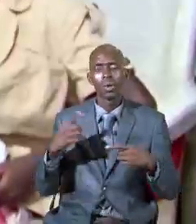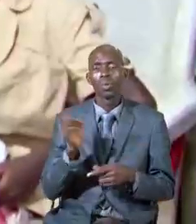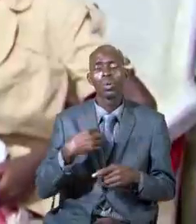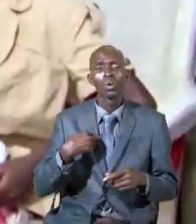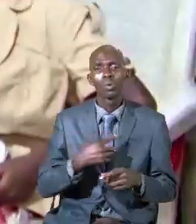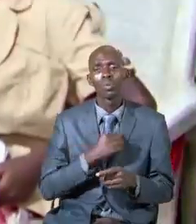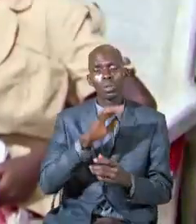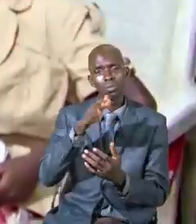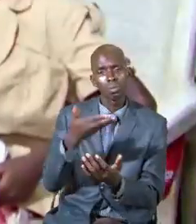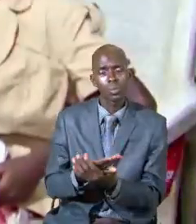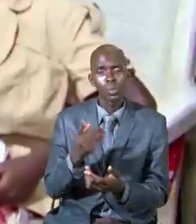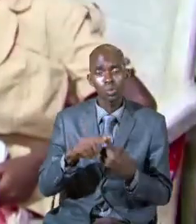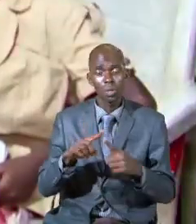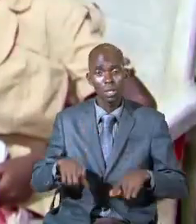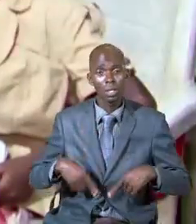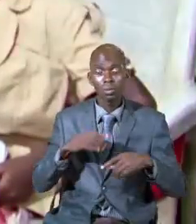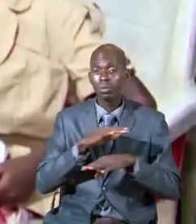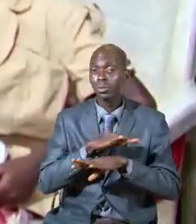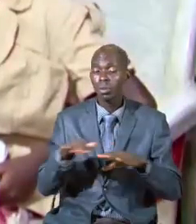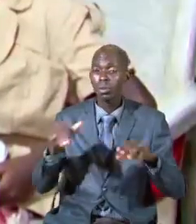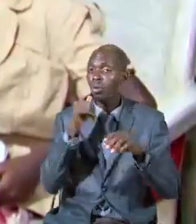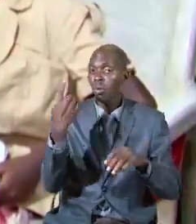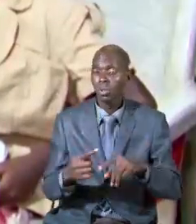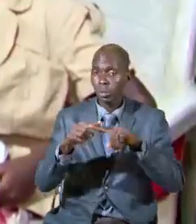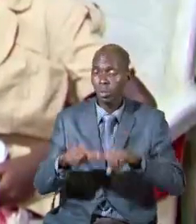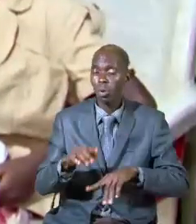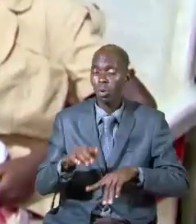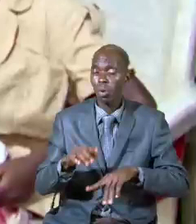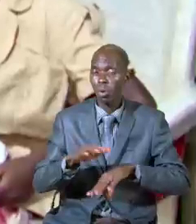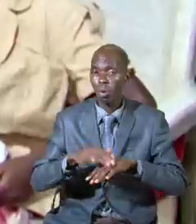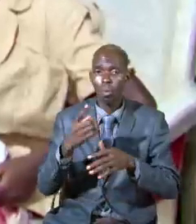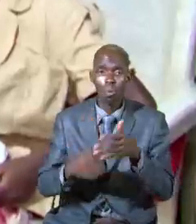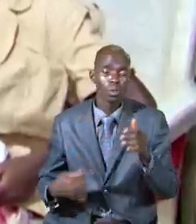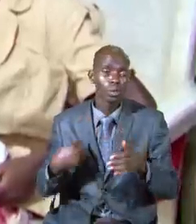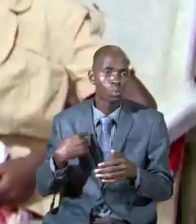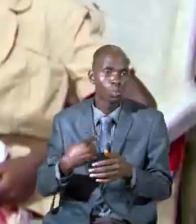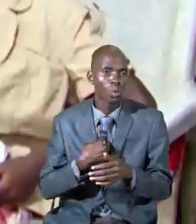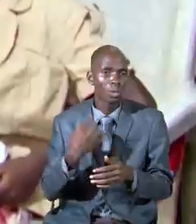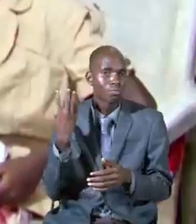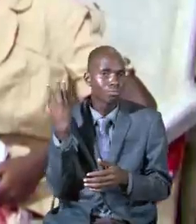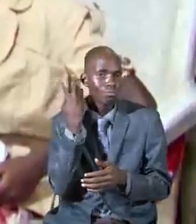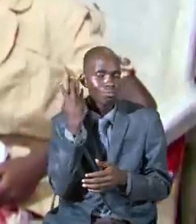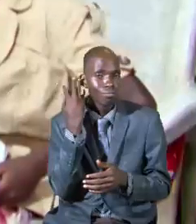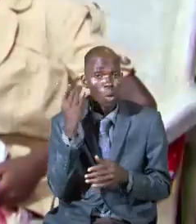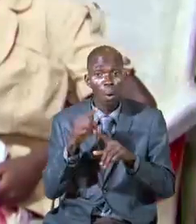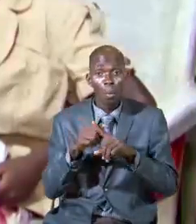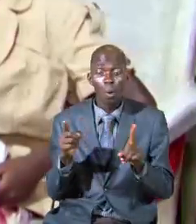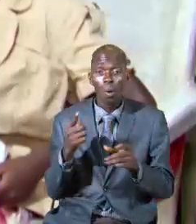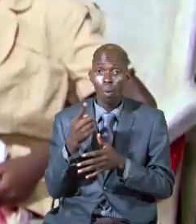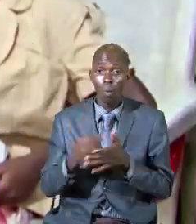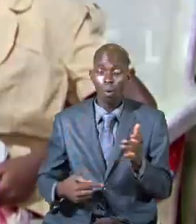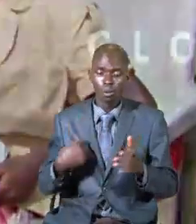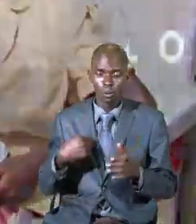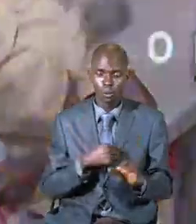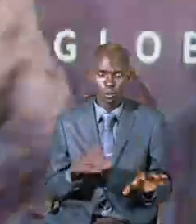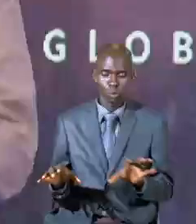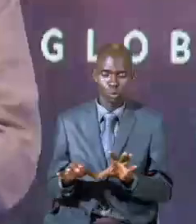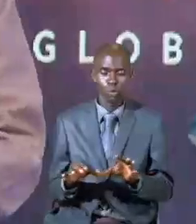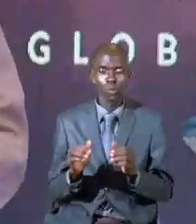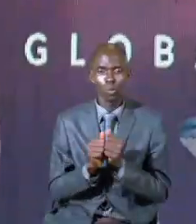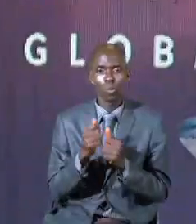on what we hear, but what we do with what we hear. Anybody